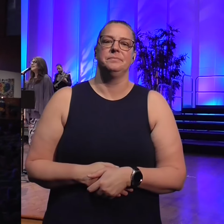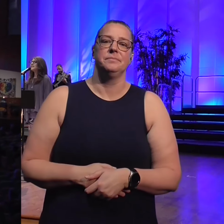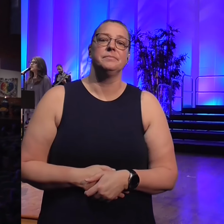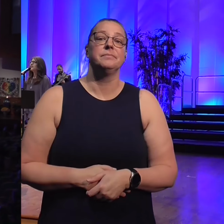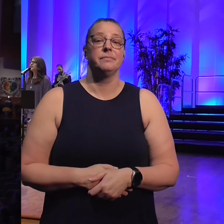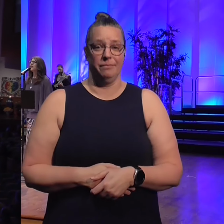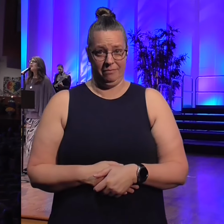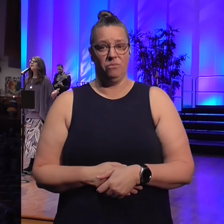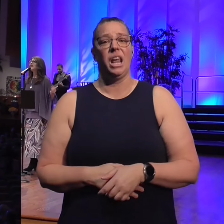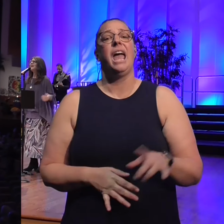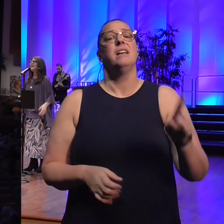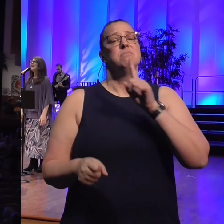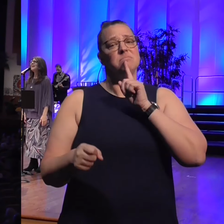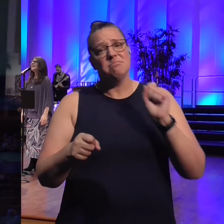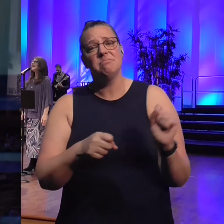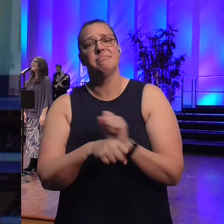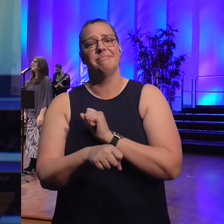It's the